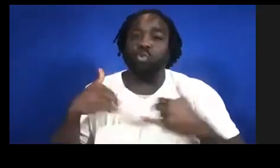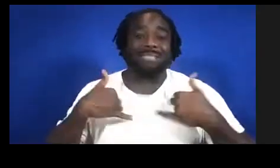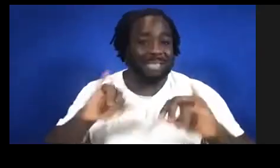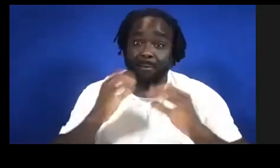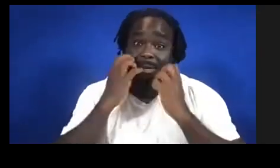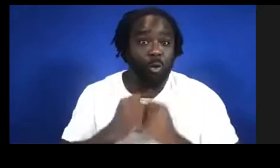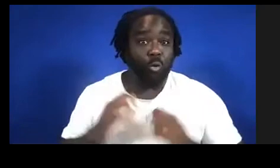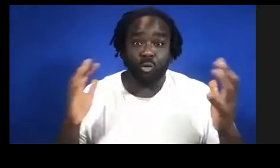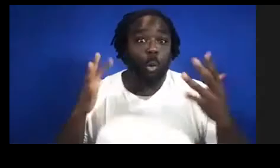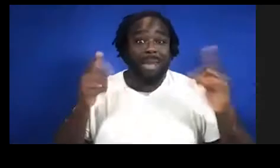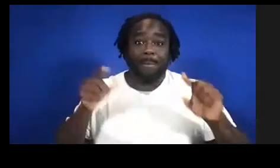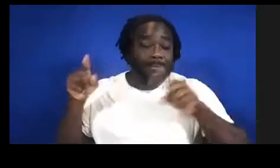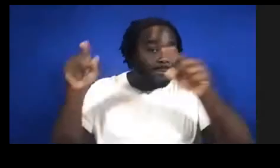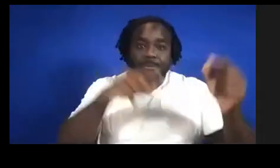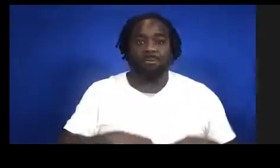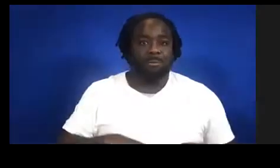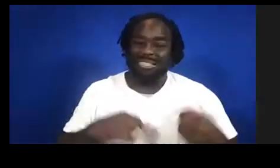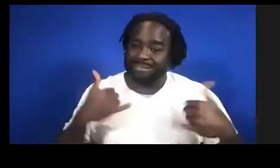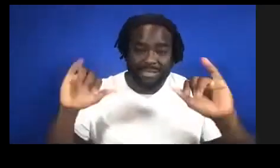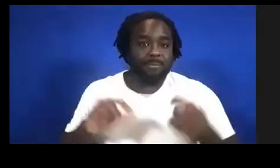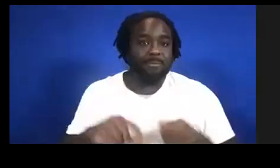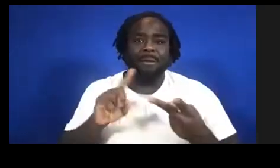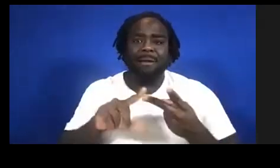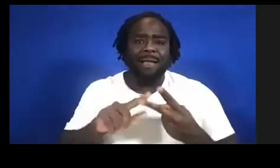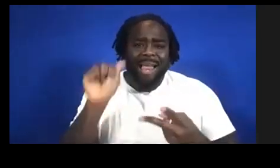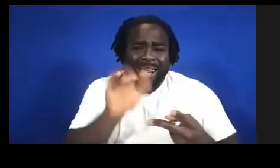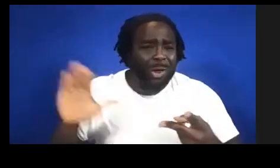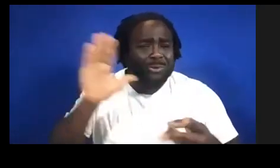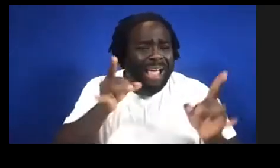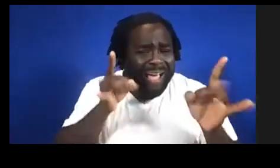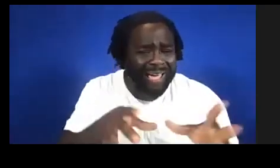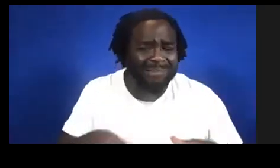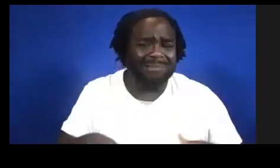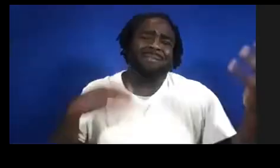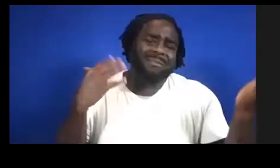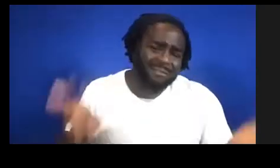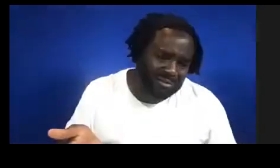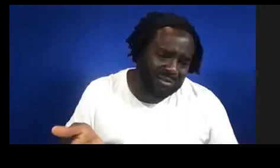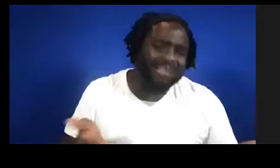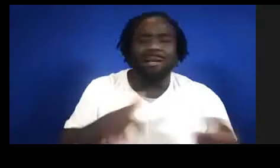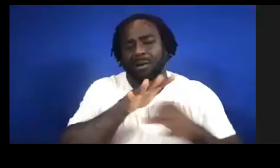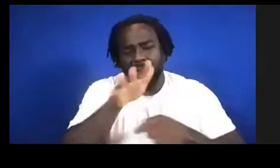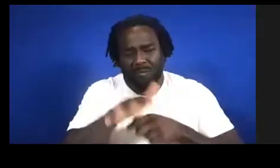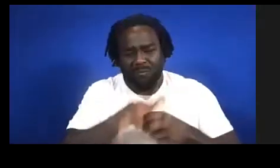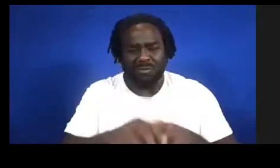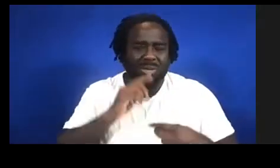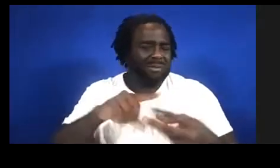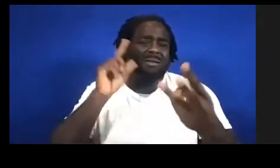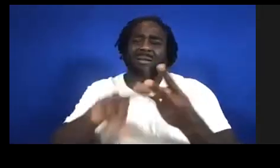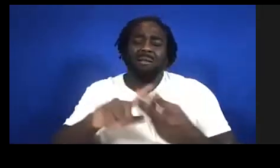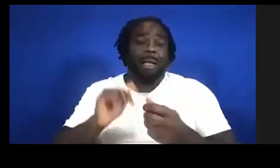Matter. We still matter. We still see things going on. This Stop Asian